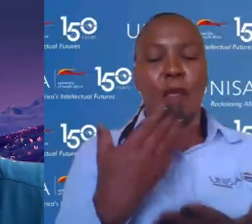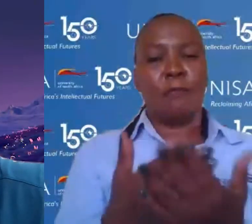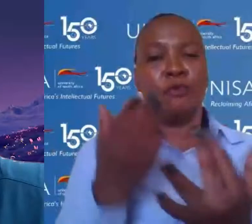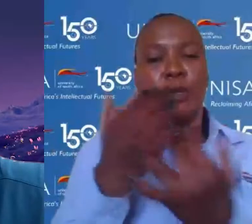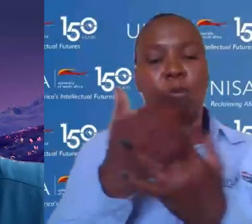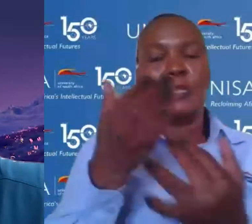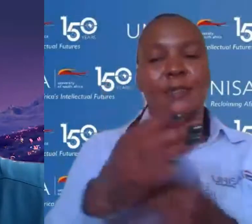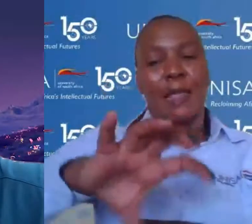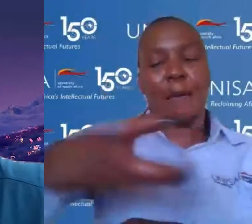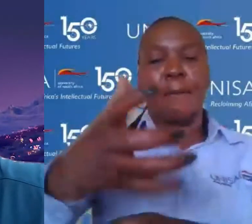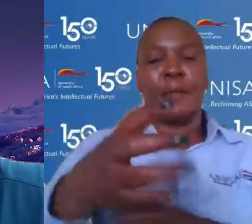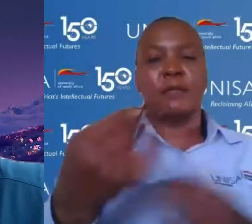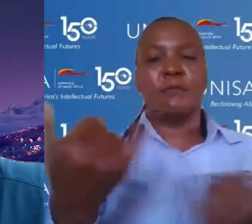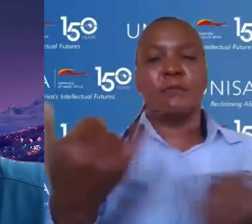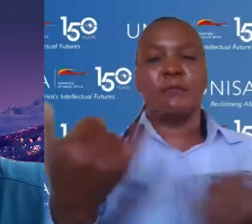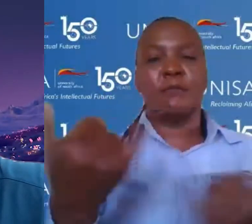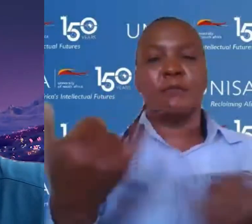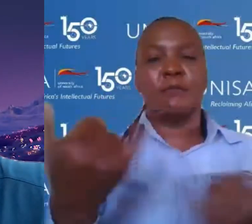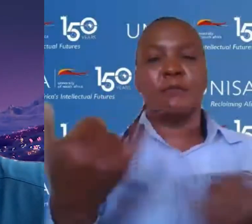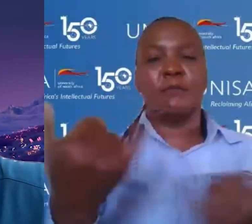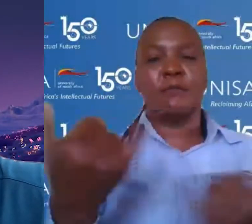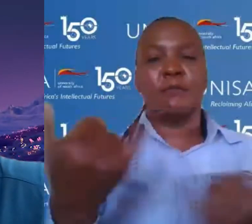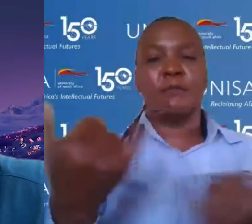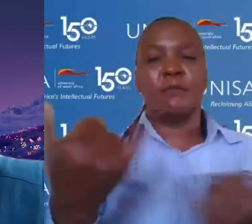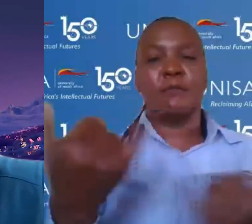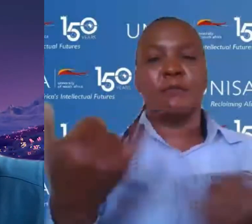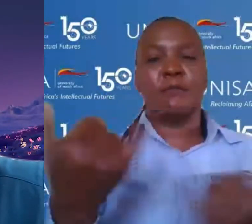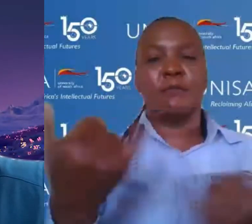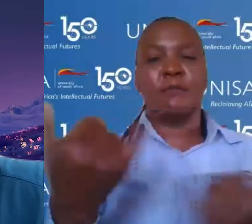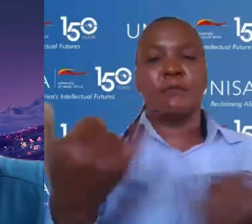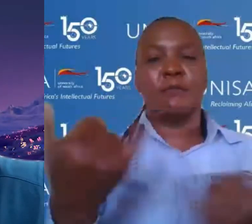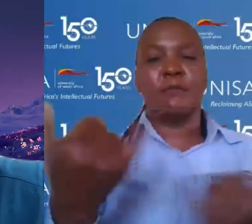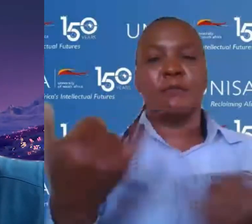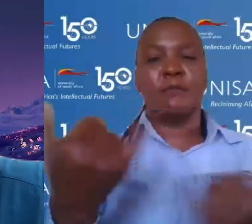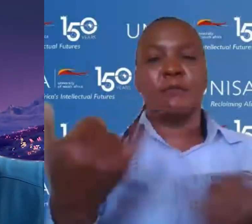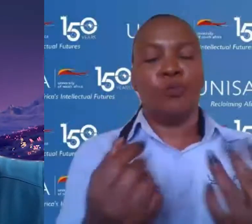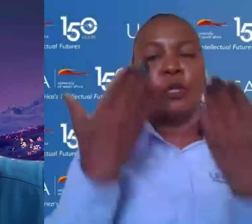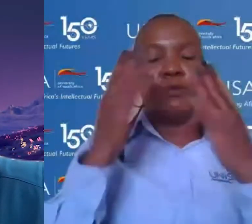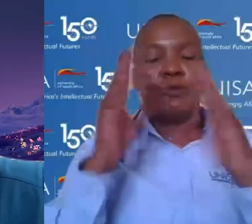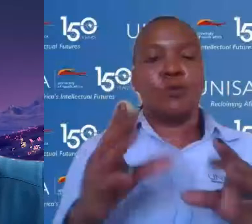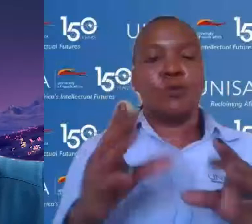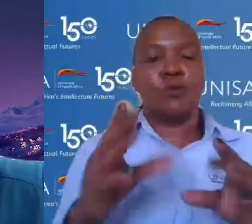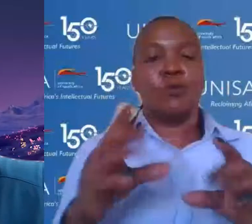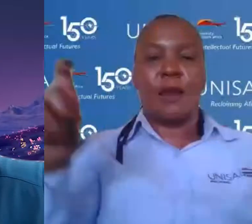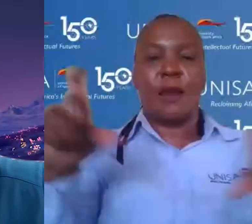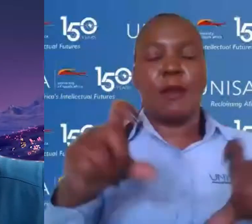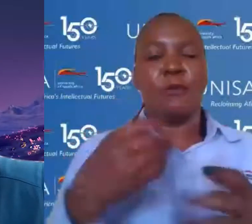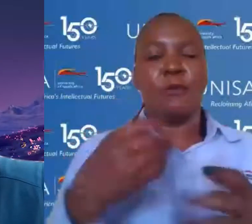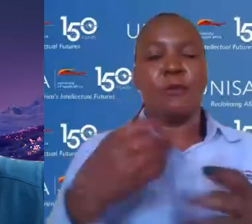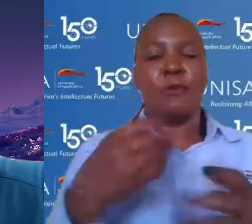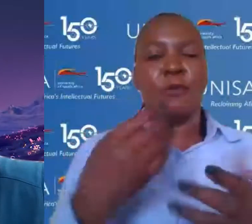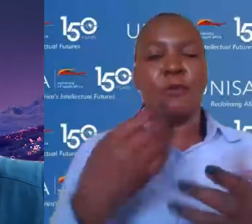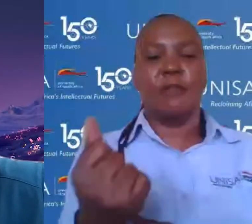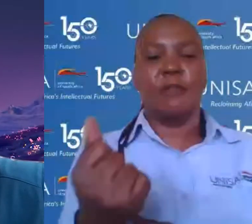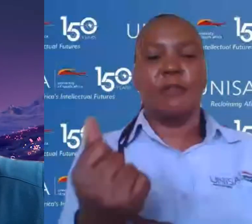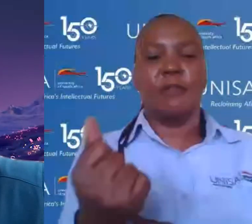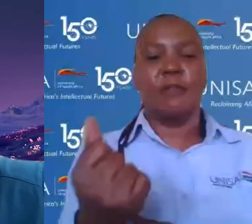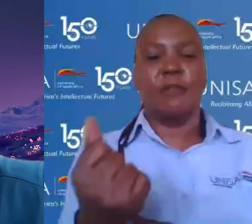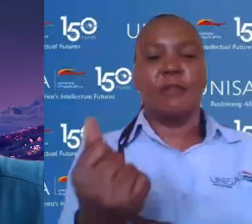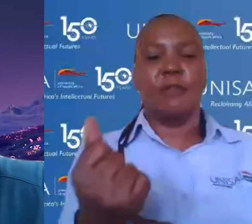campus, although you can be able to do a student card. Obviously, you can only have a student card